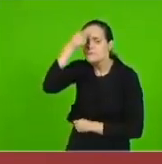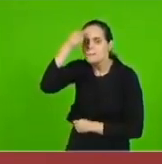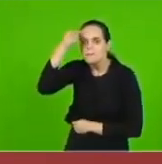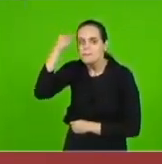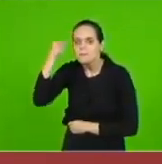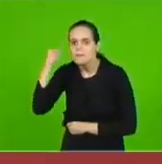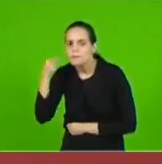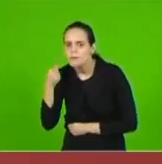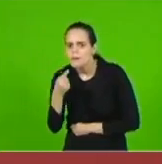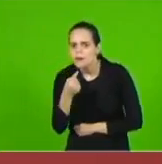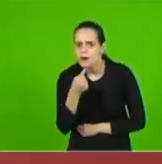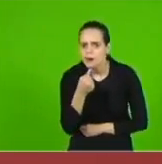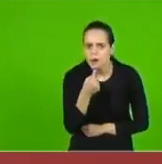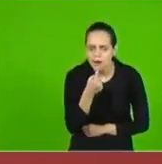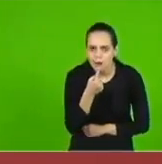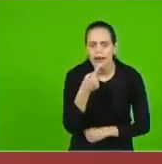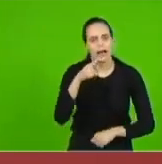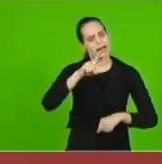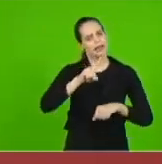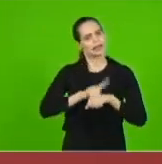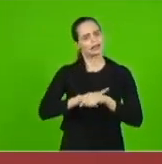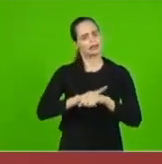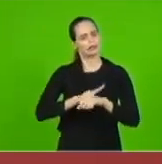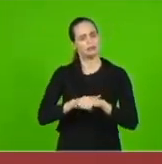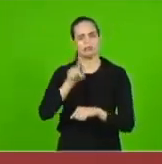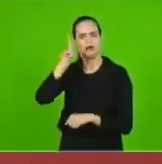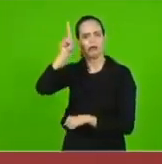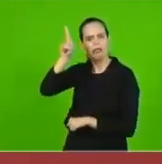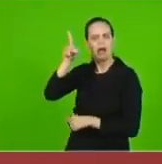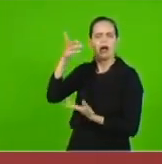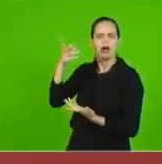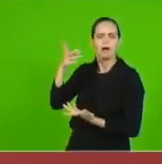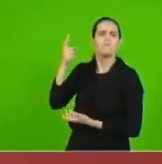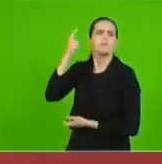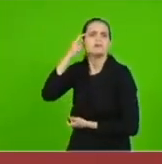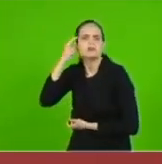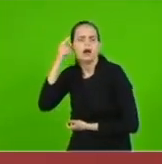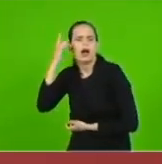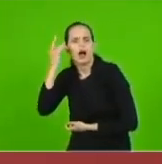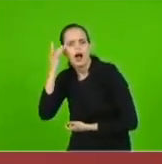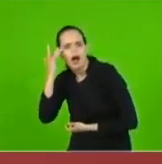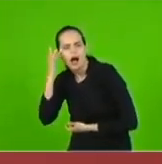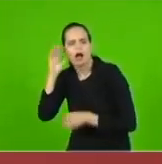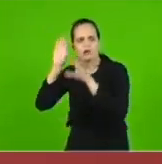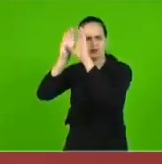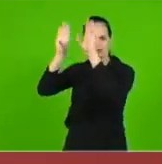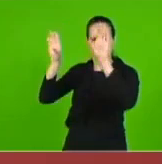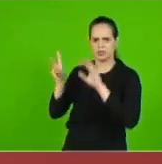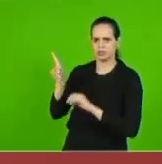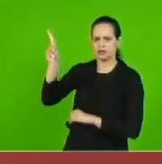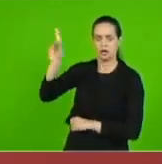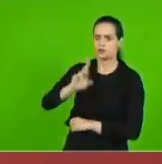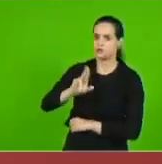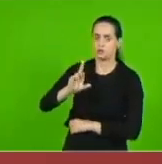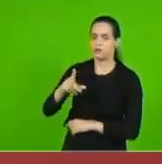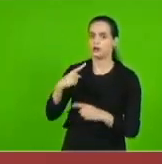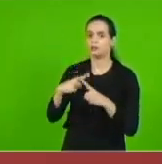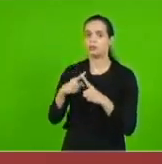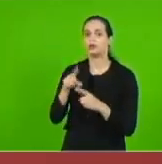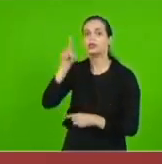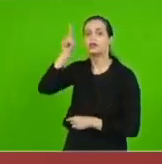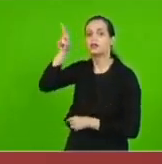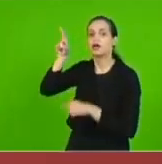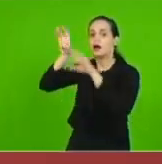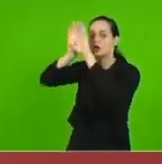half an hour is not something to be judged, to judge eternity with. So because the revelation,